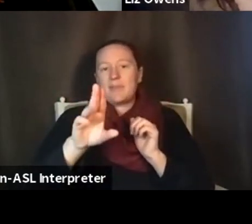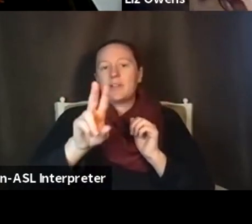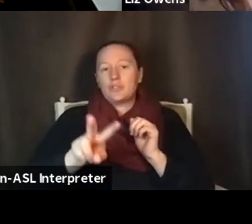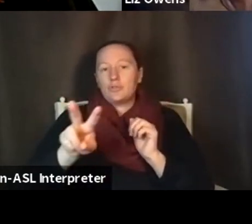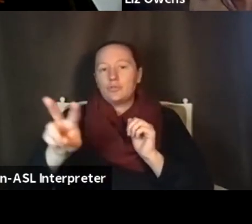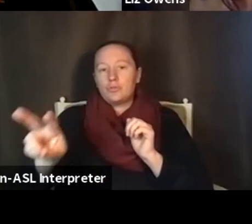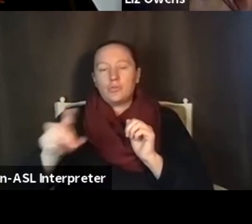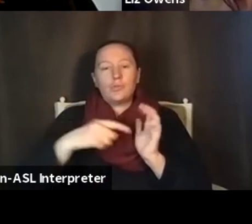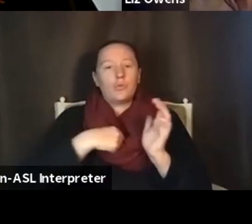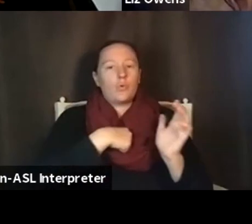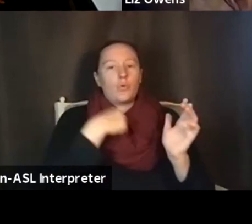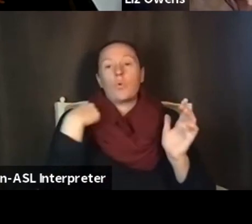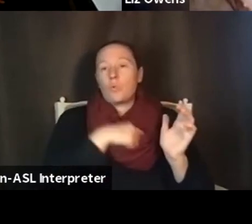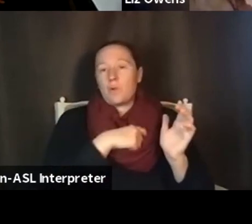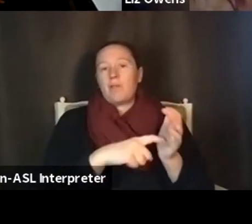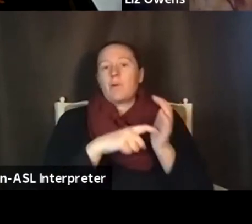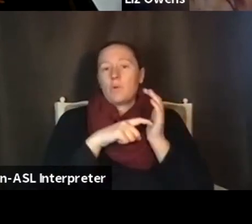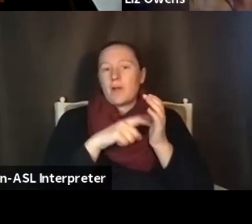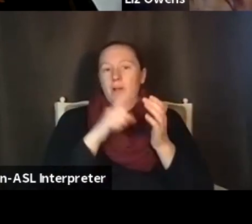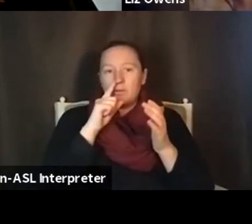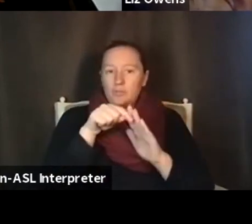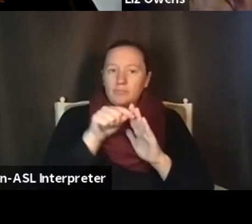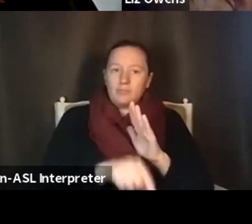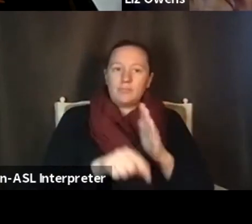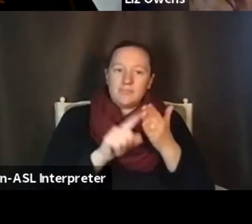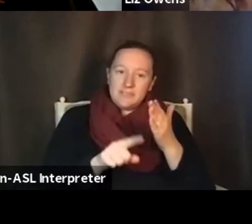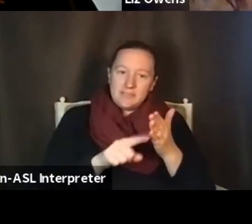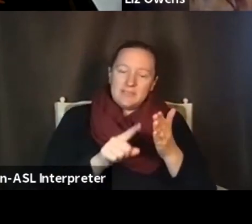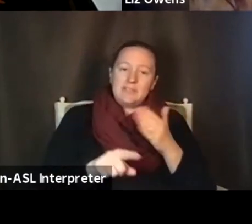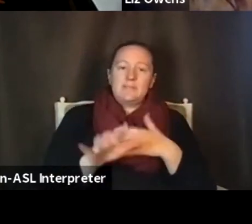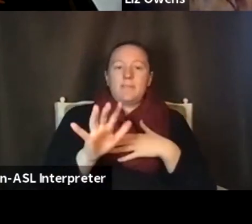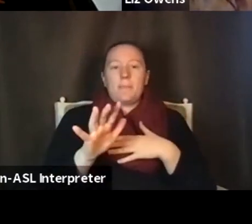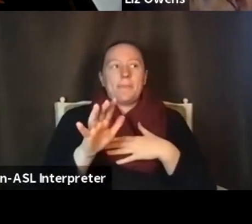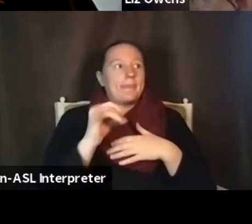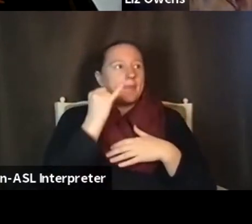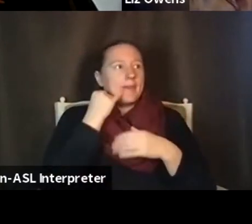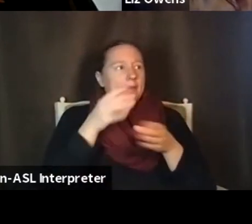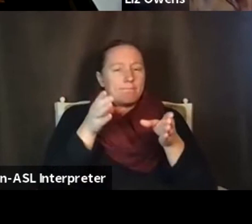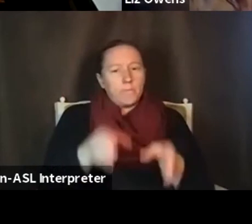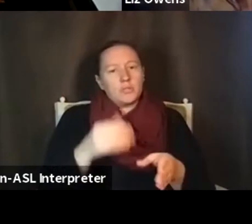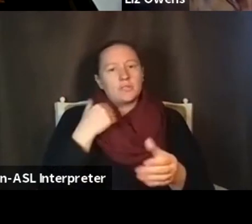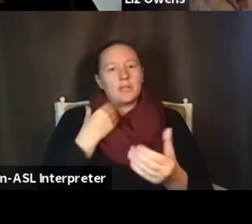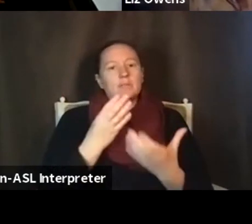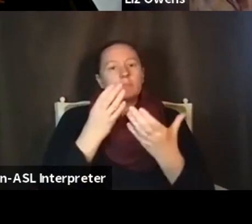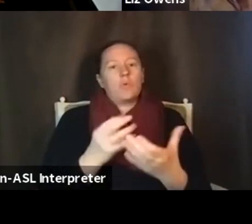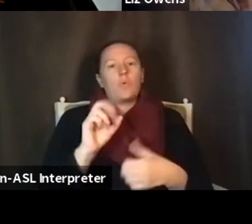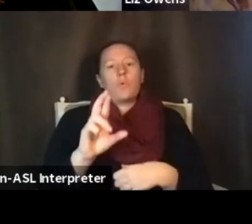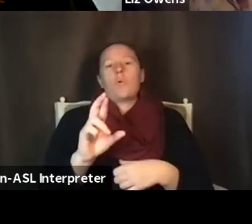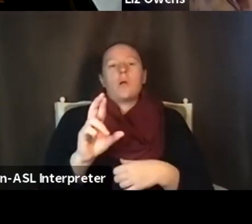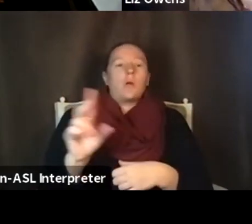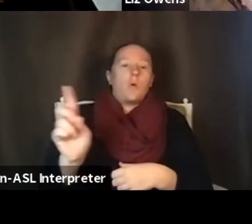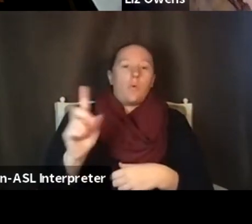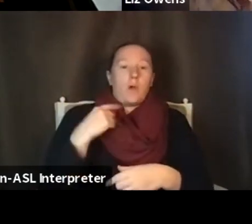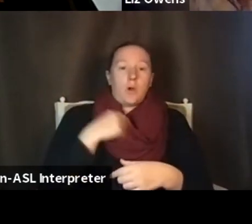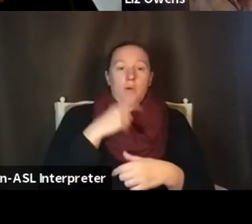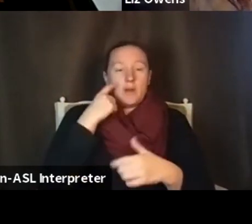dig in a little bit more deeply in there. So I think that if individuals have recommendations or areas where we think that there's gaps in